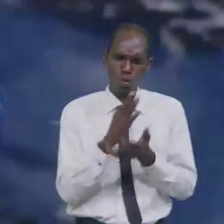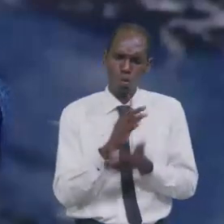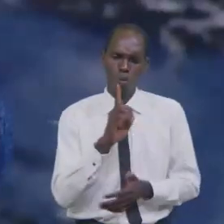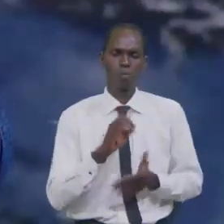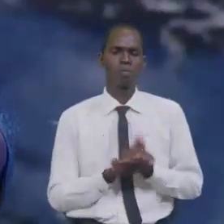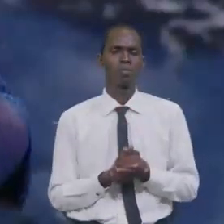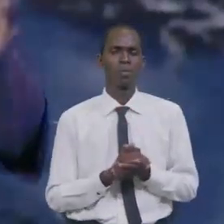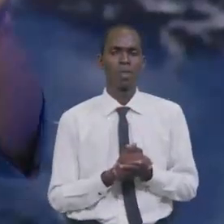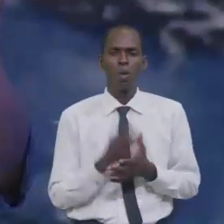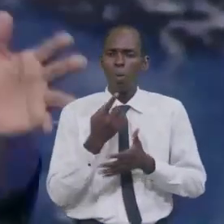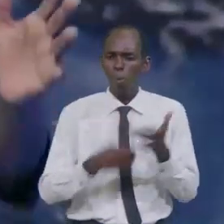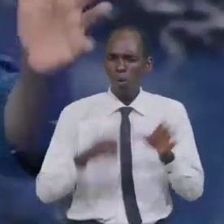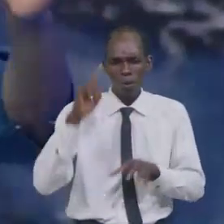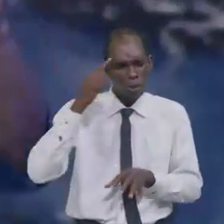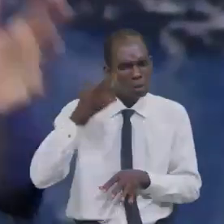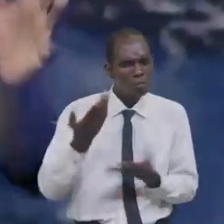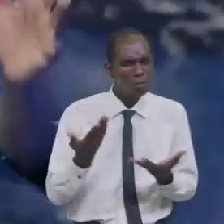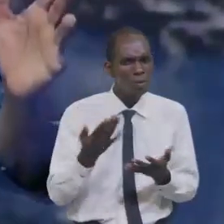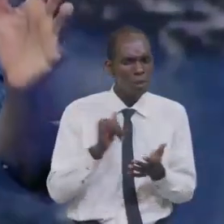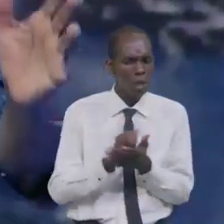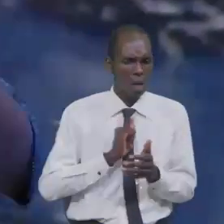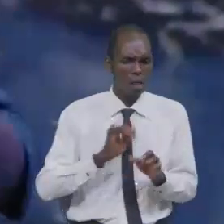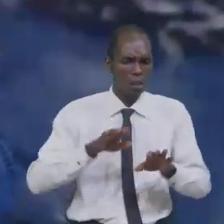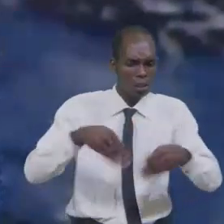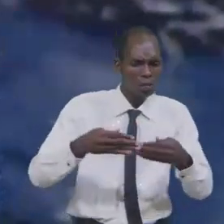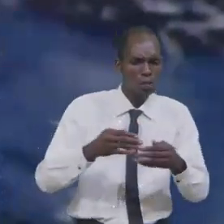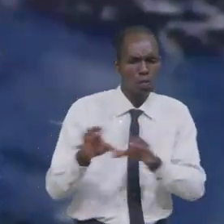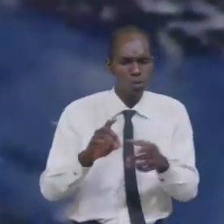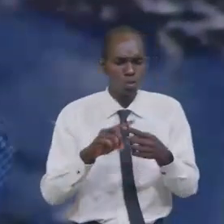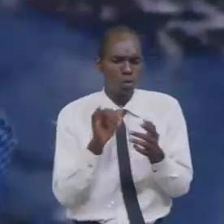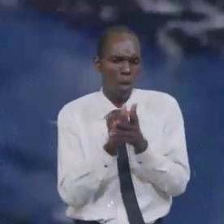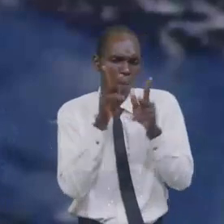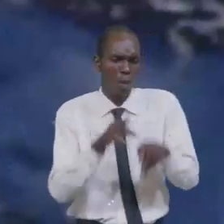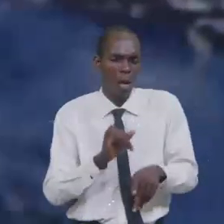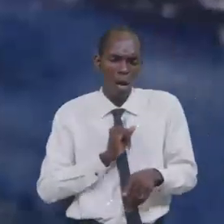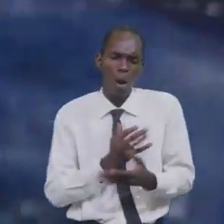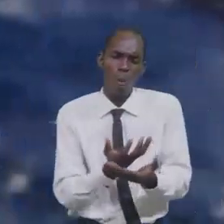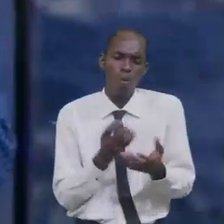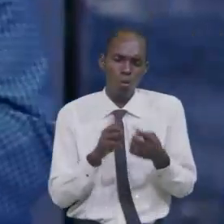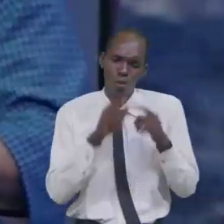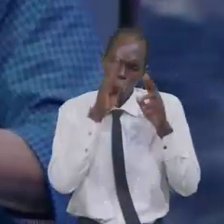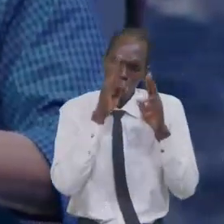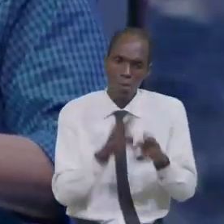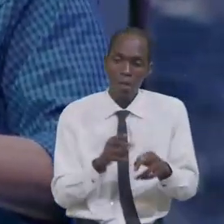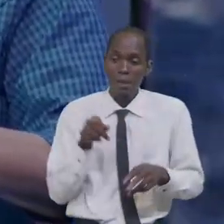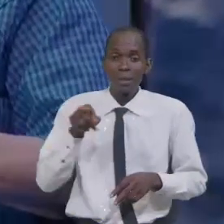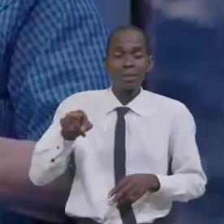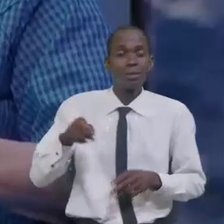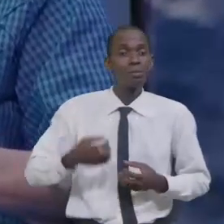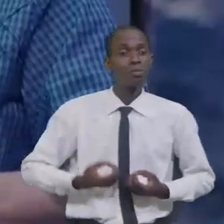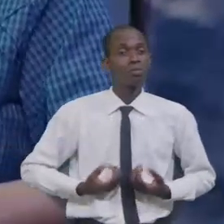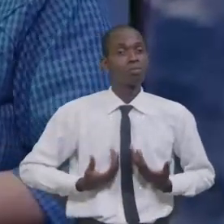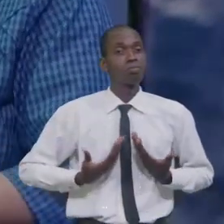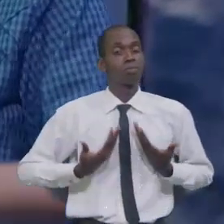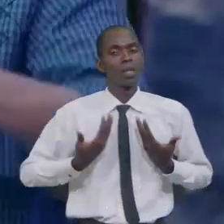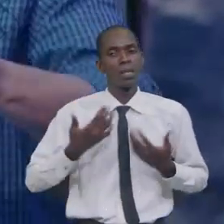What do you think I should do to the man I want to honor? And this man